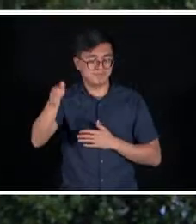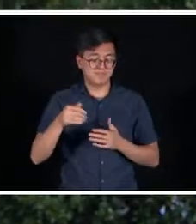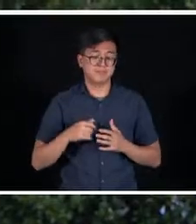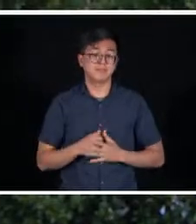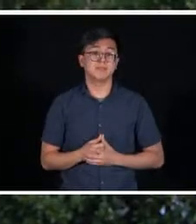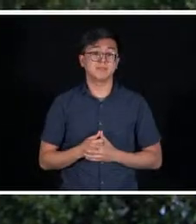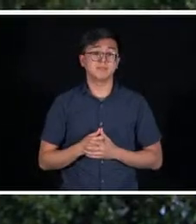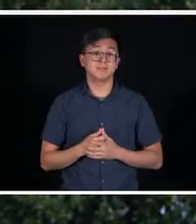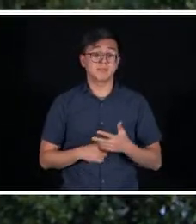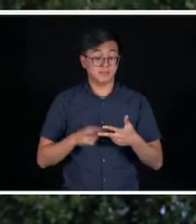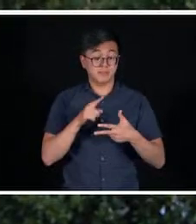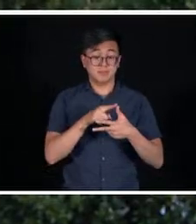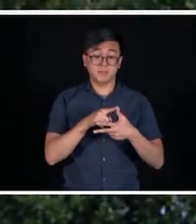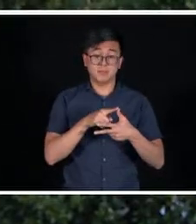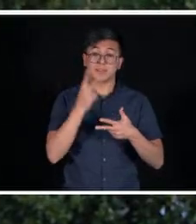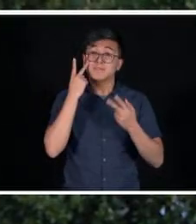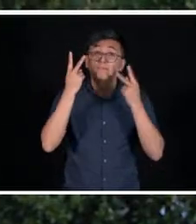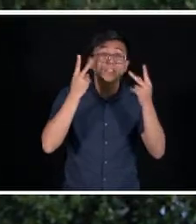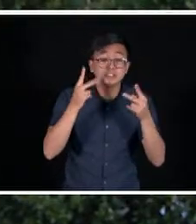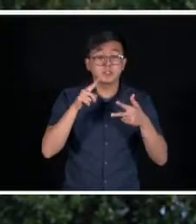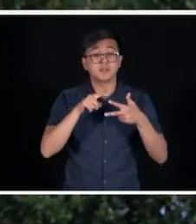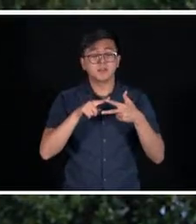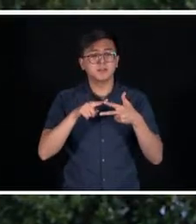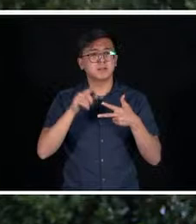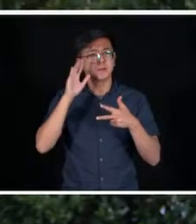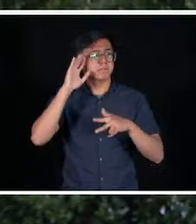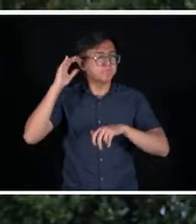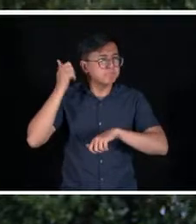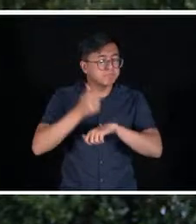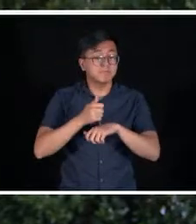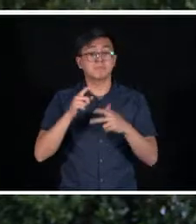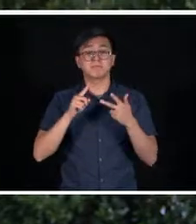vision, resilience, and community.